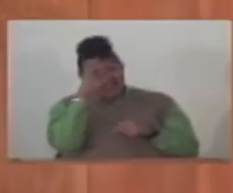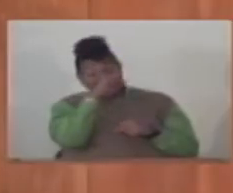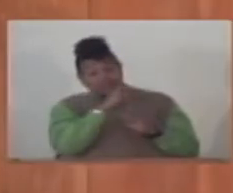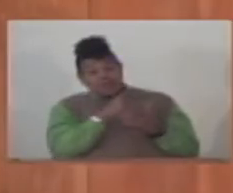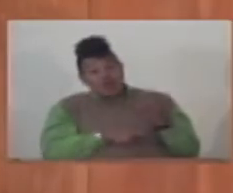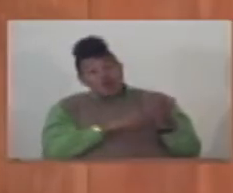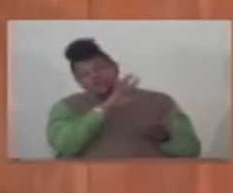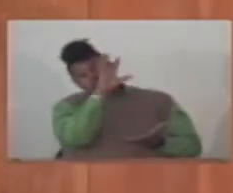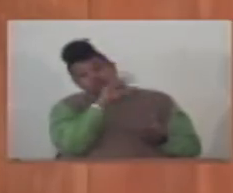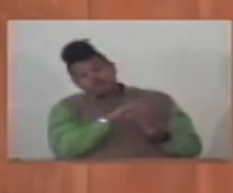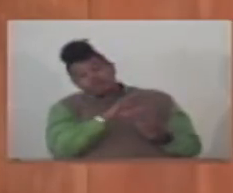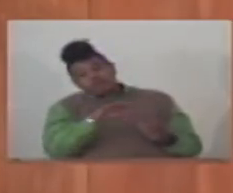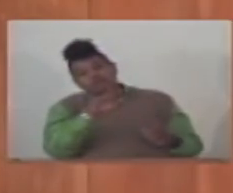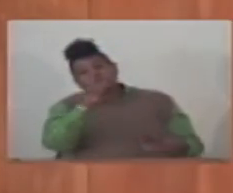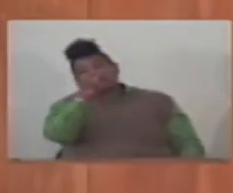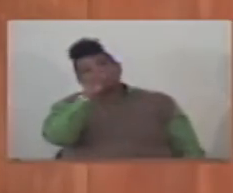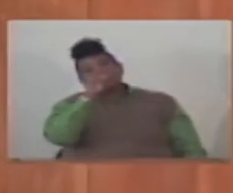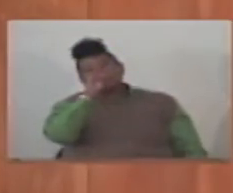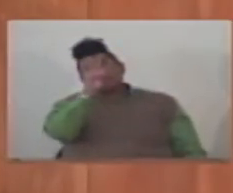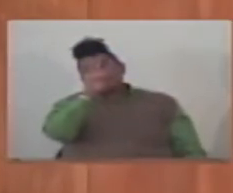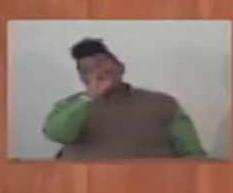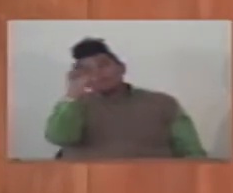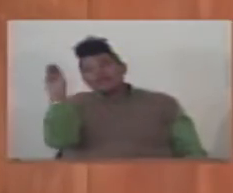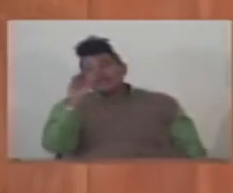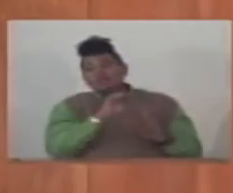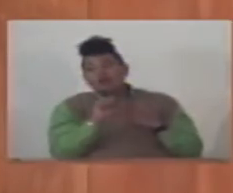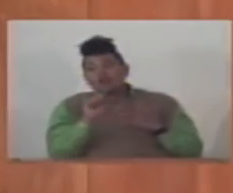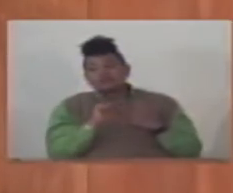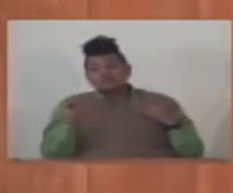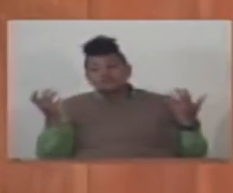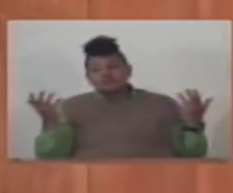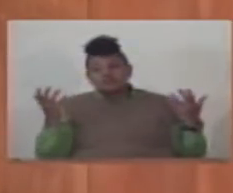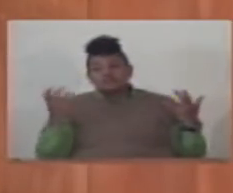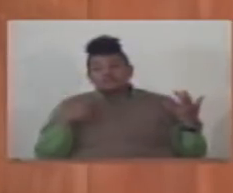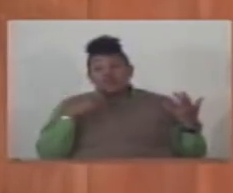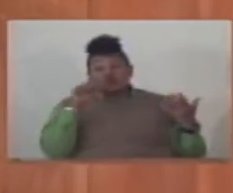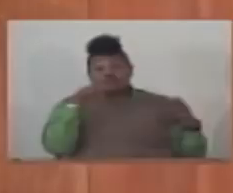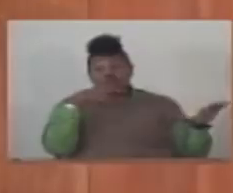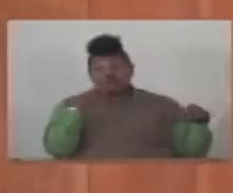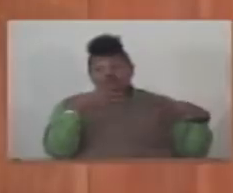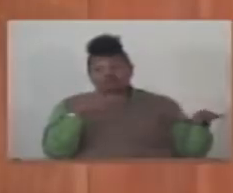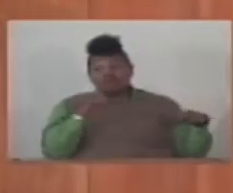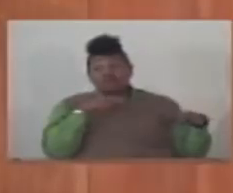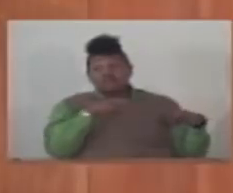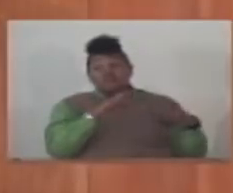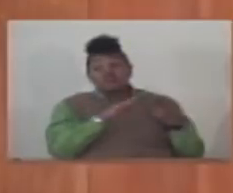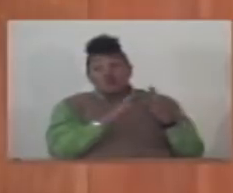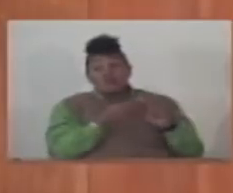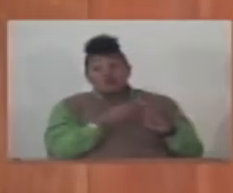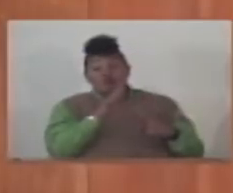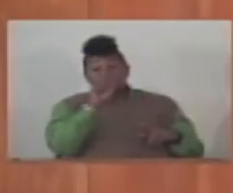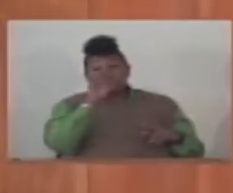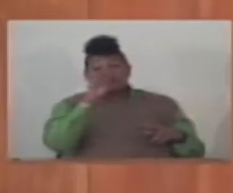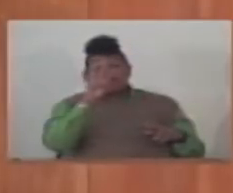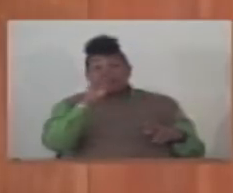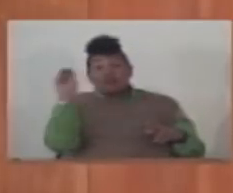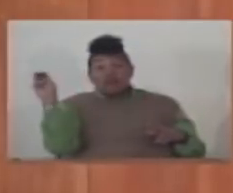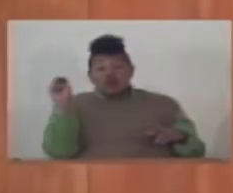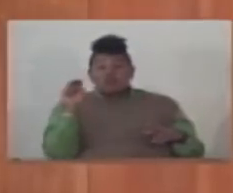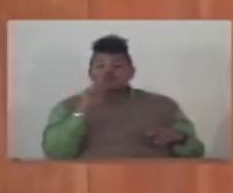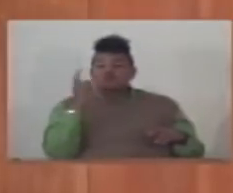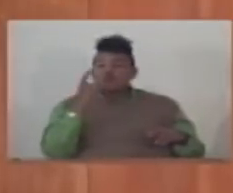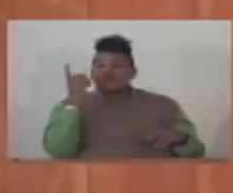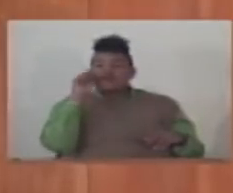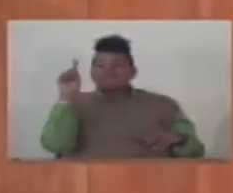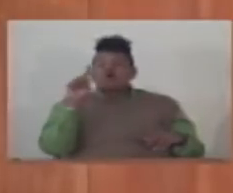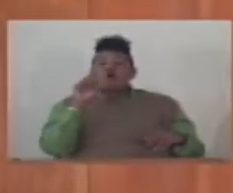is some $274 million. I should point out that this figure is only for